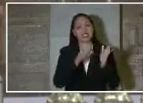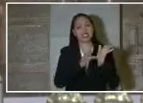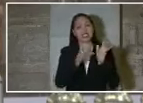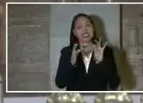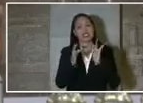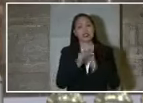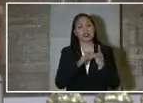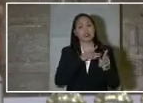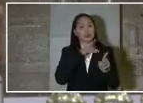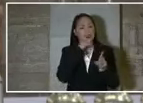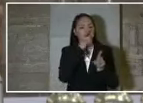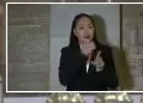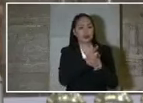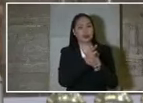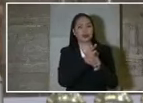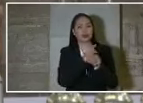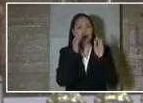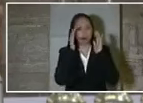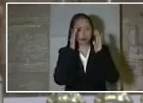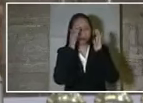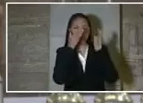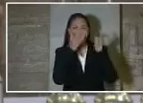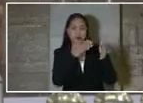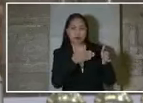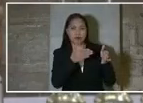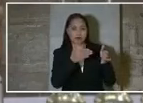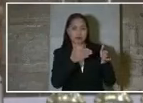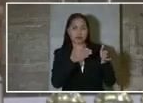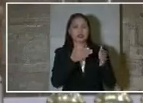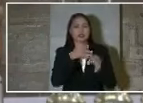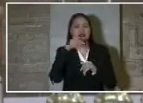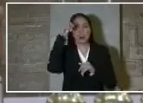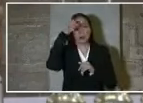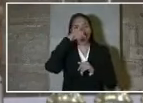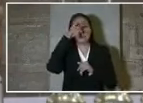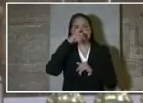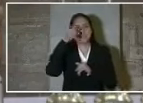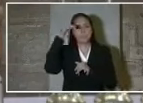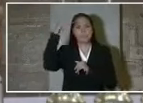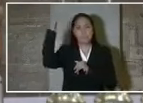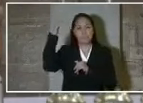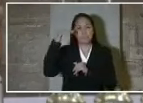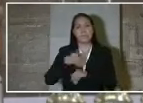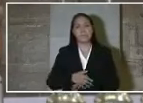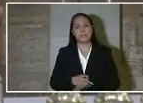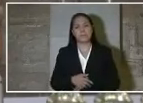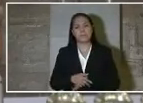Jesus is the center of the attention of the Magi.